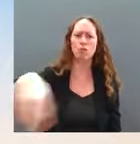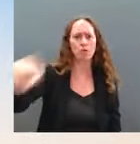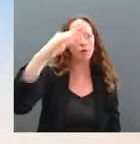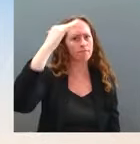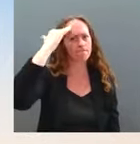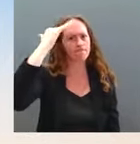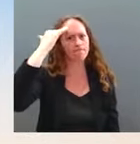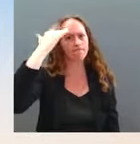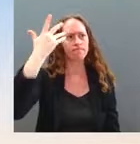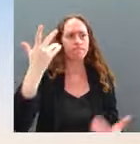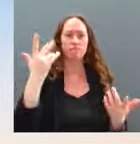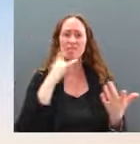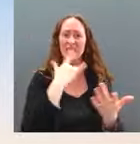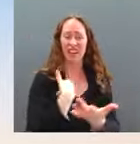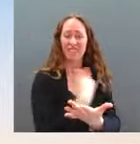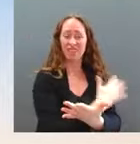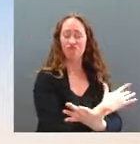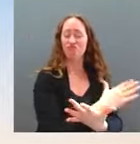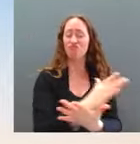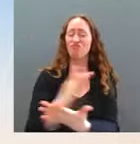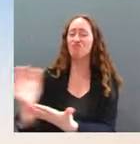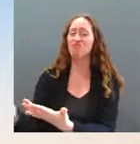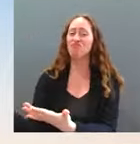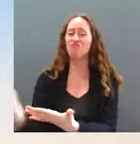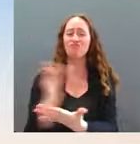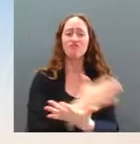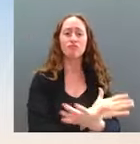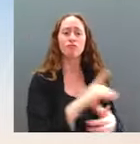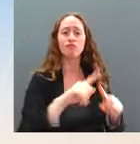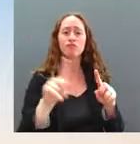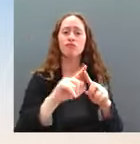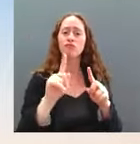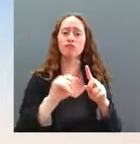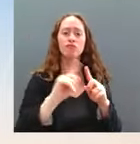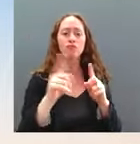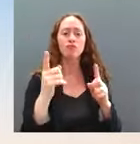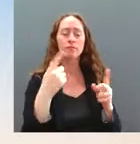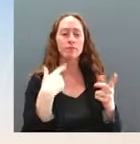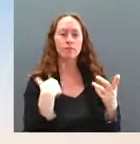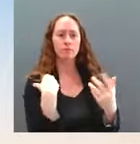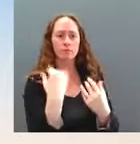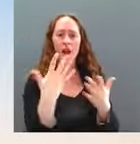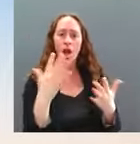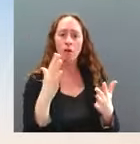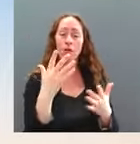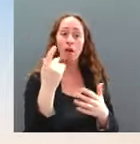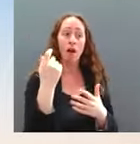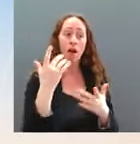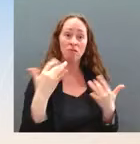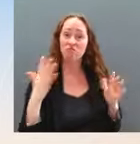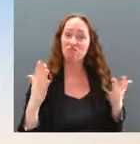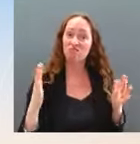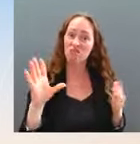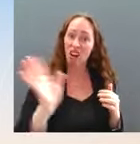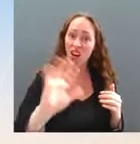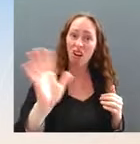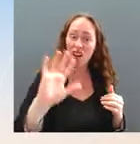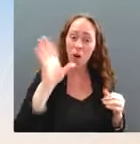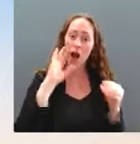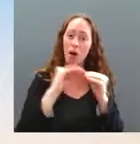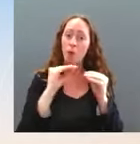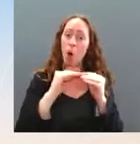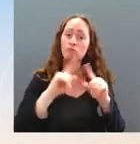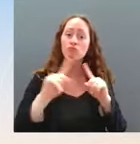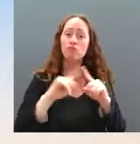the type of assistance we've provided. We have not stopped, nor are we stopping, providing additional security assistance. We have announcements nearly every couple of days. I just